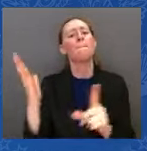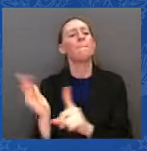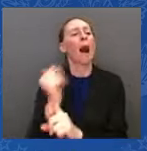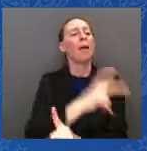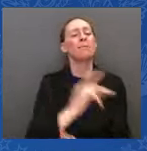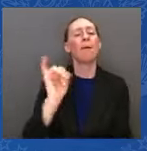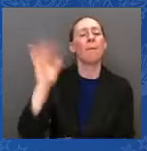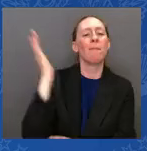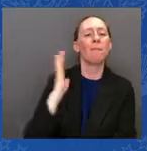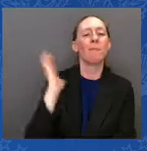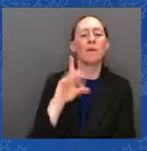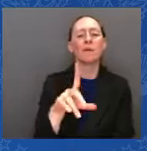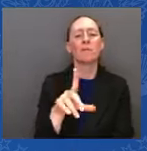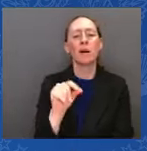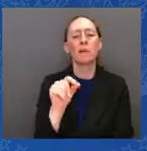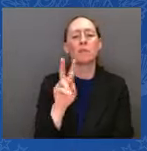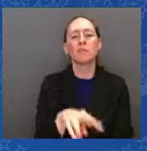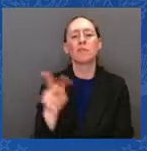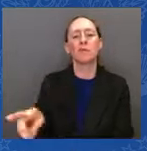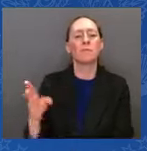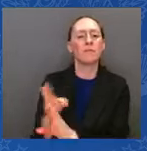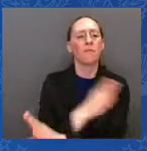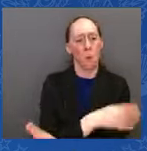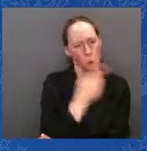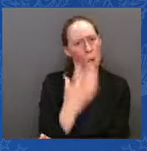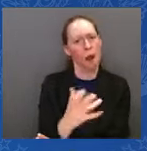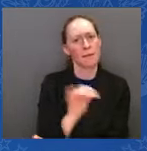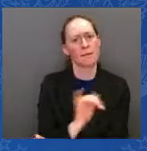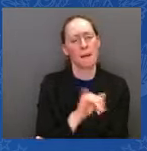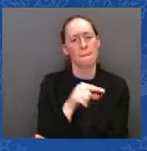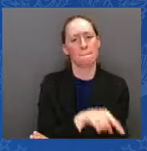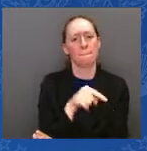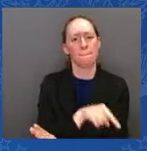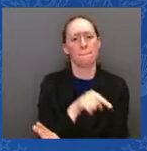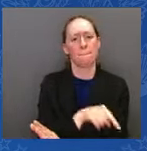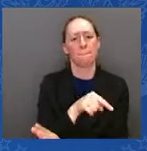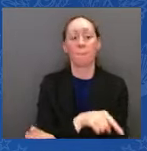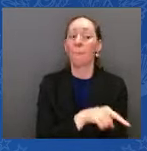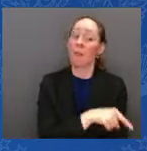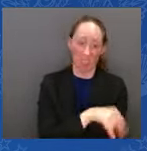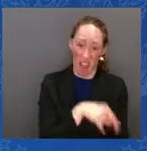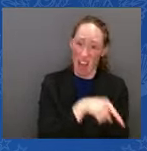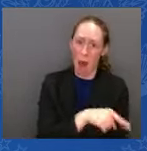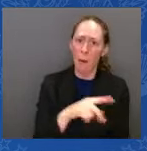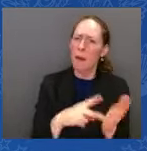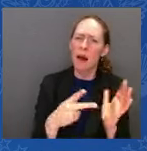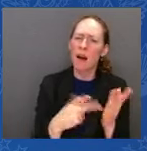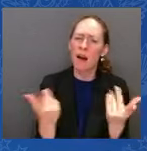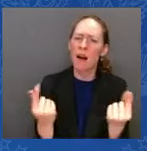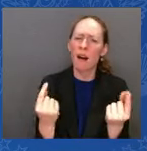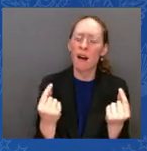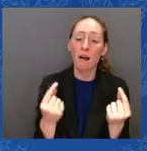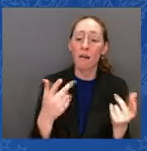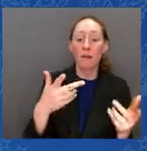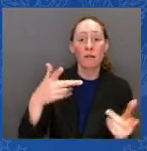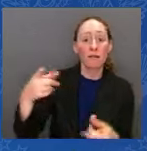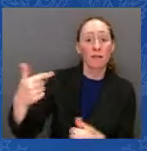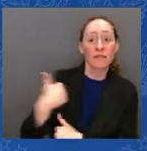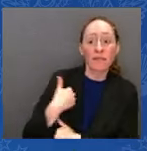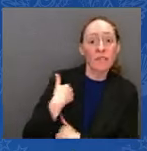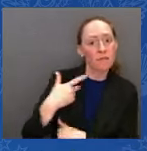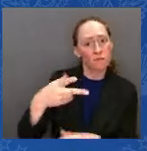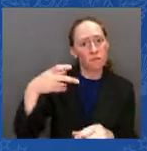bill. And they exclude any cuts in defense. He said we're going to go back to spending we spent in 2022, but we're not